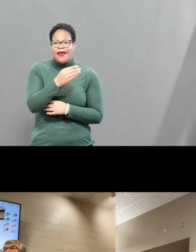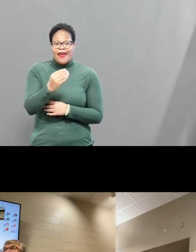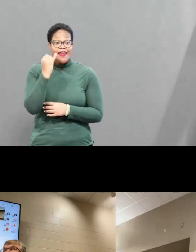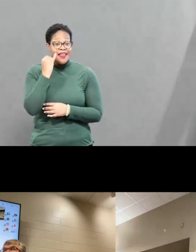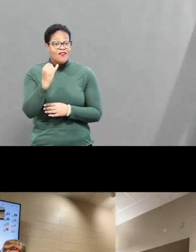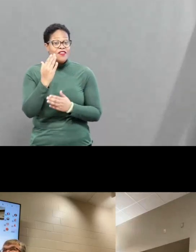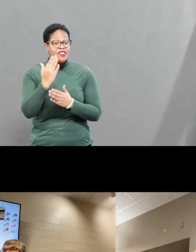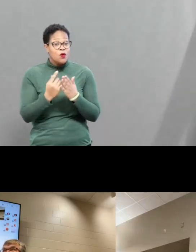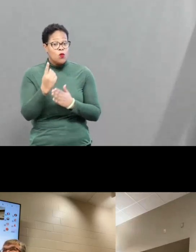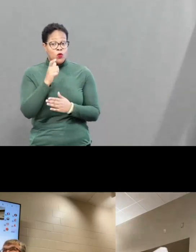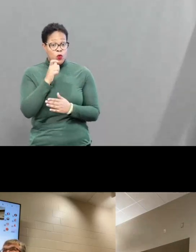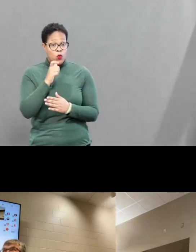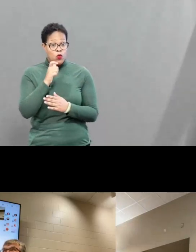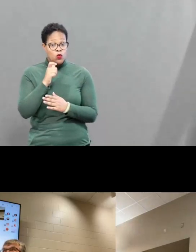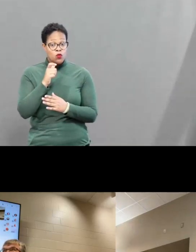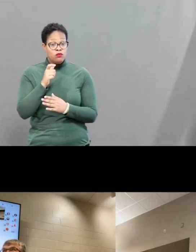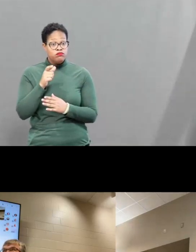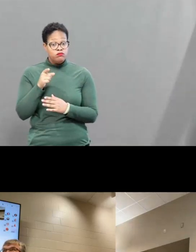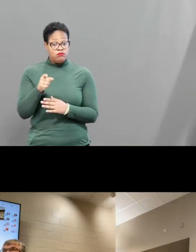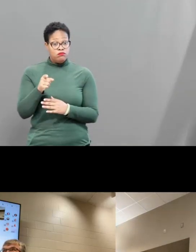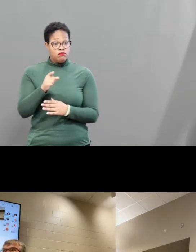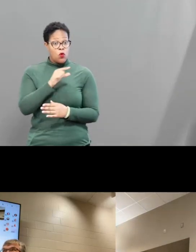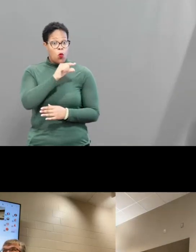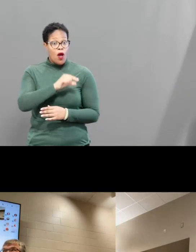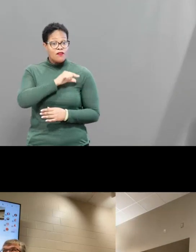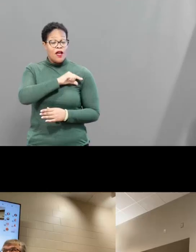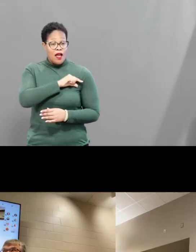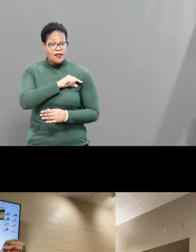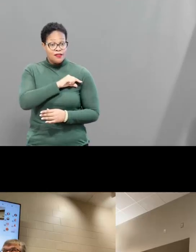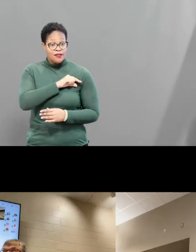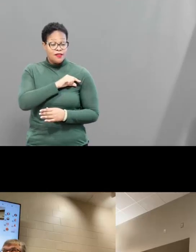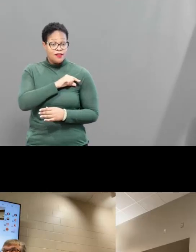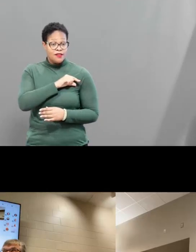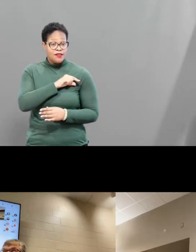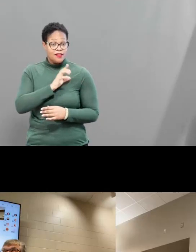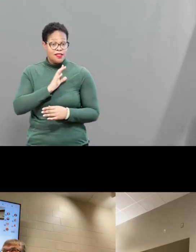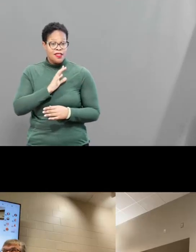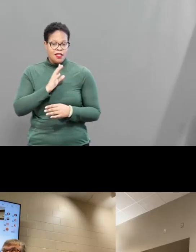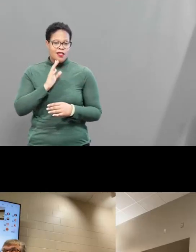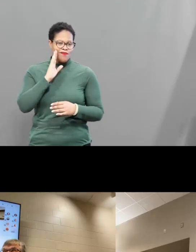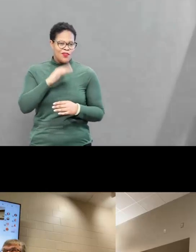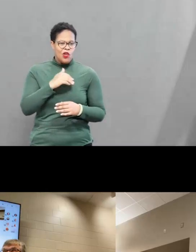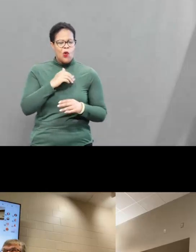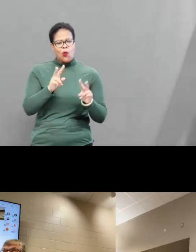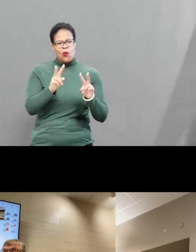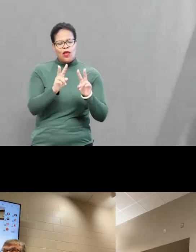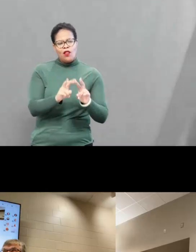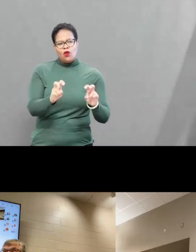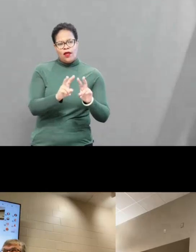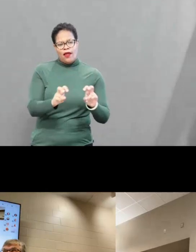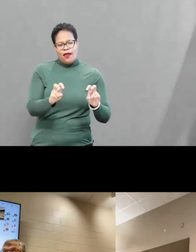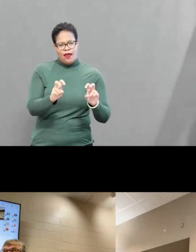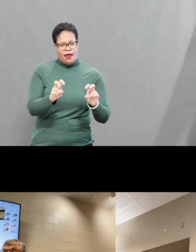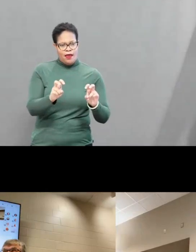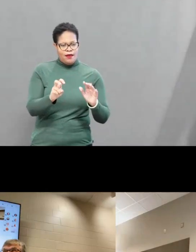there is someone that qualifies, our basic, we look at